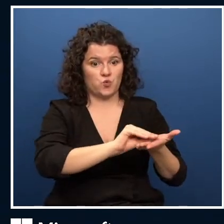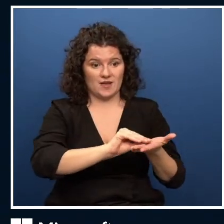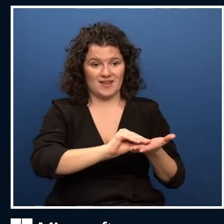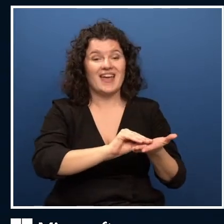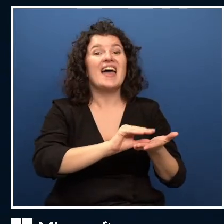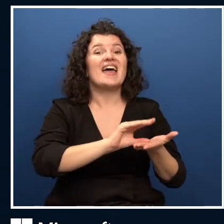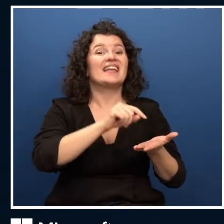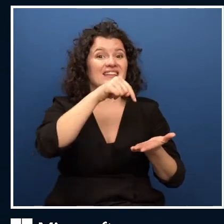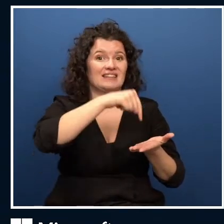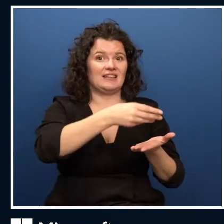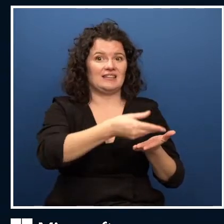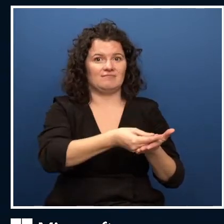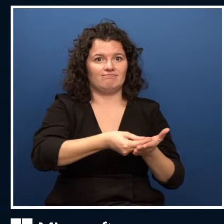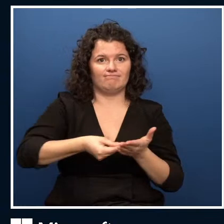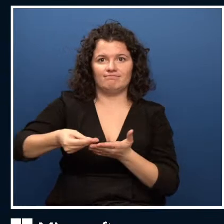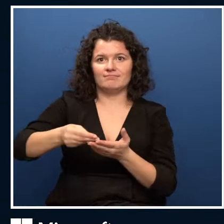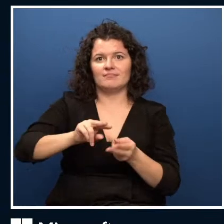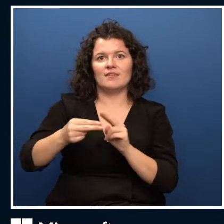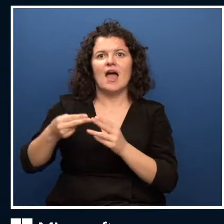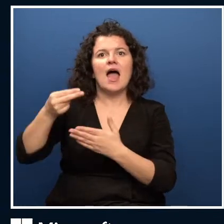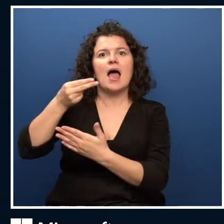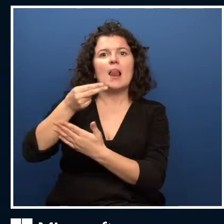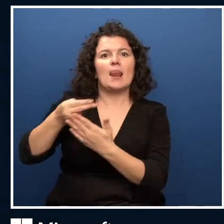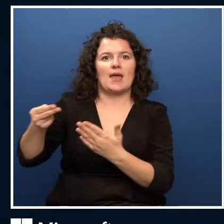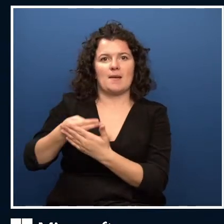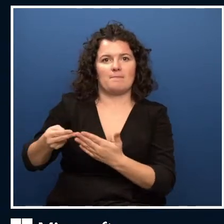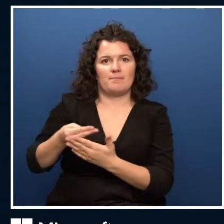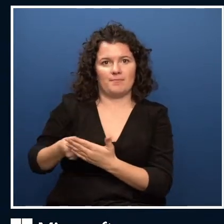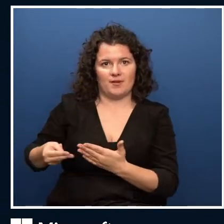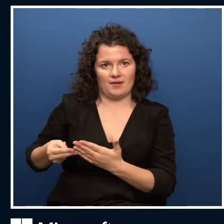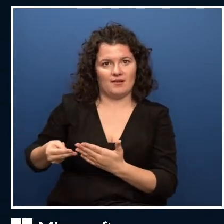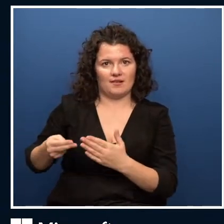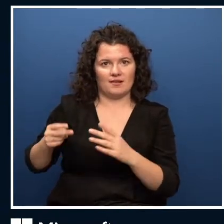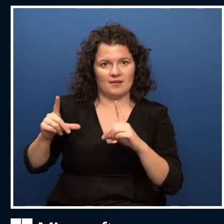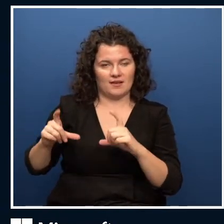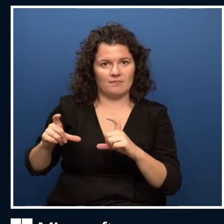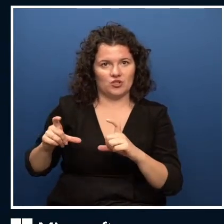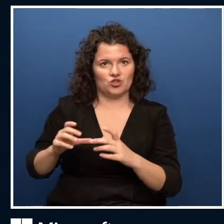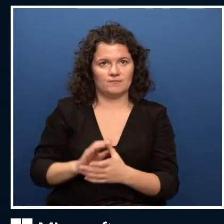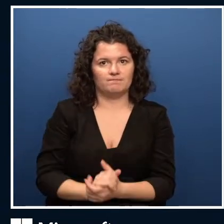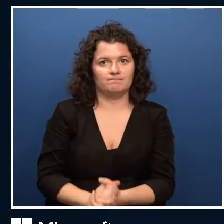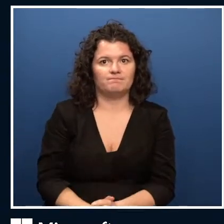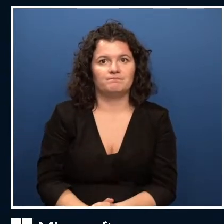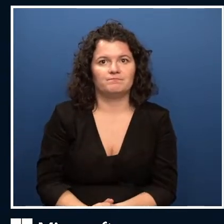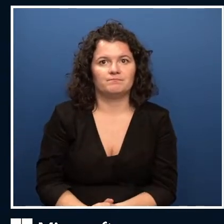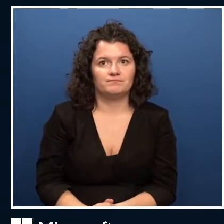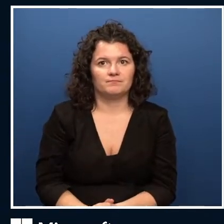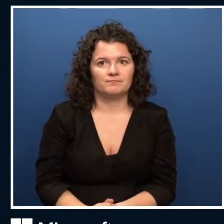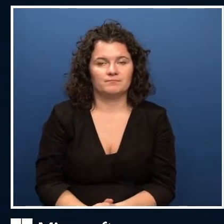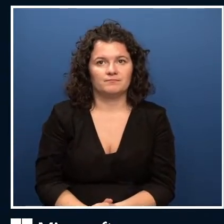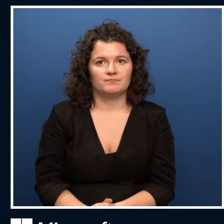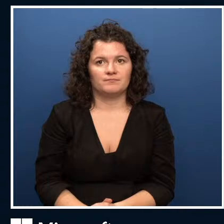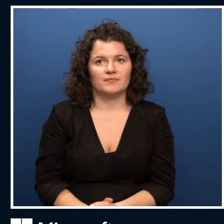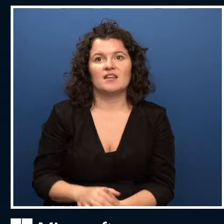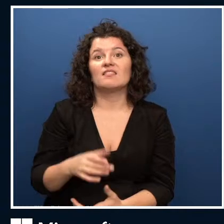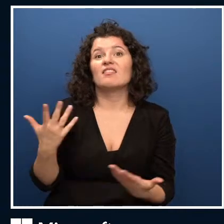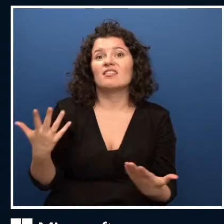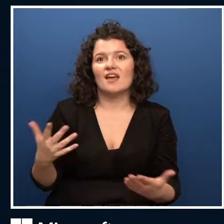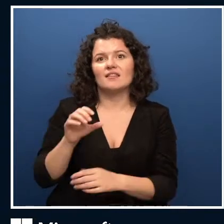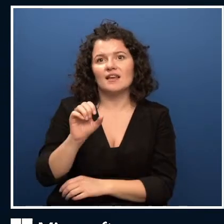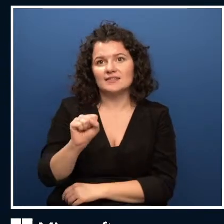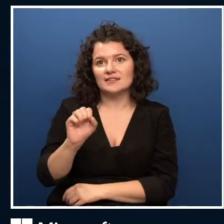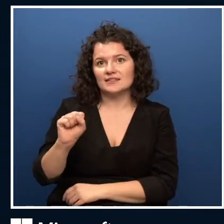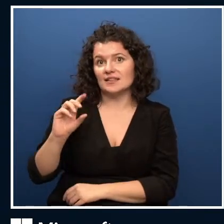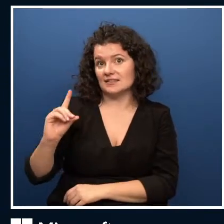Image, and we start drawing detection boxes against these different sign language poses.